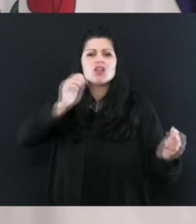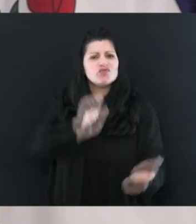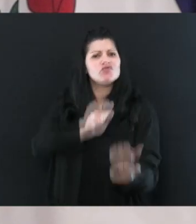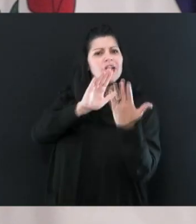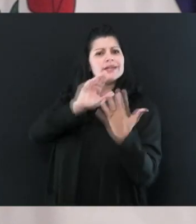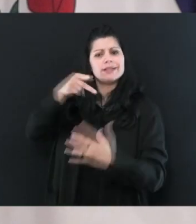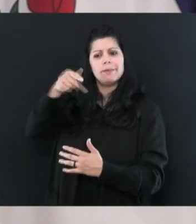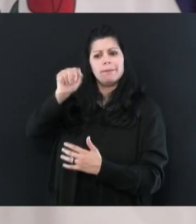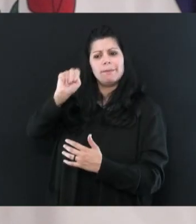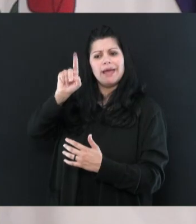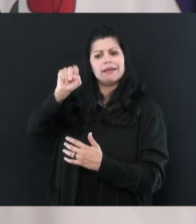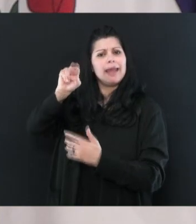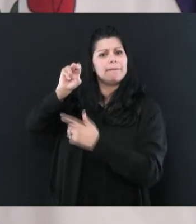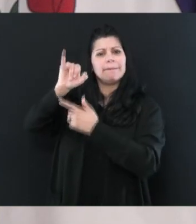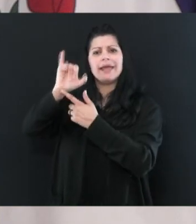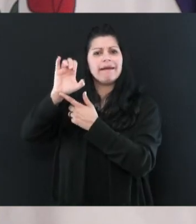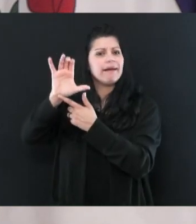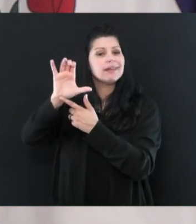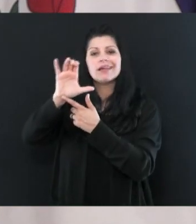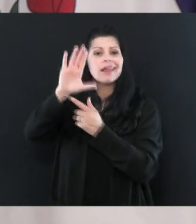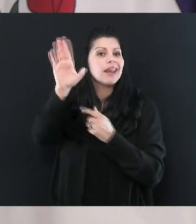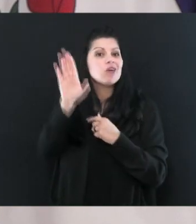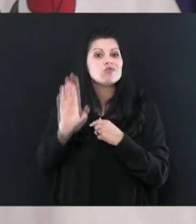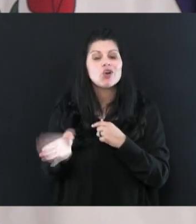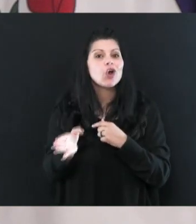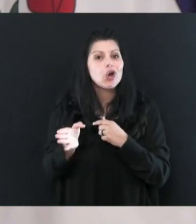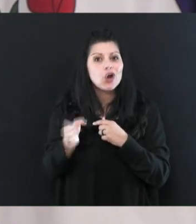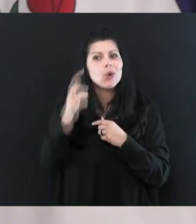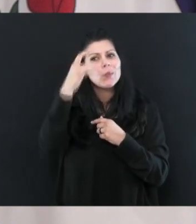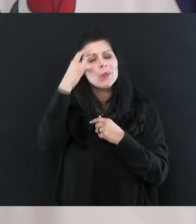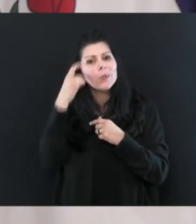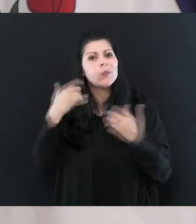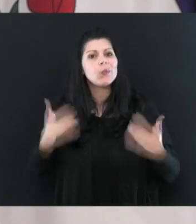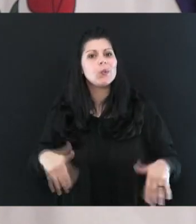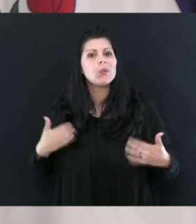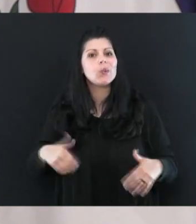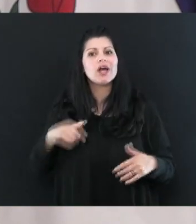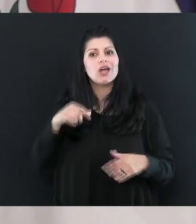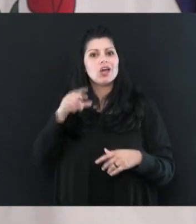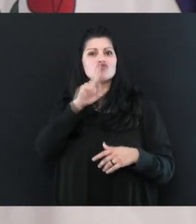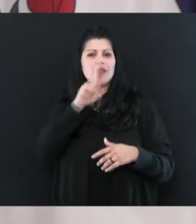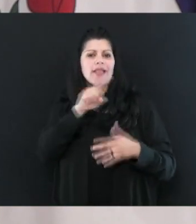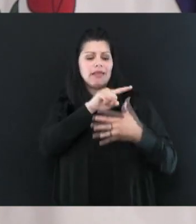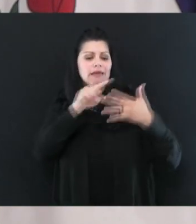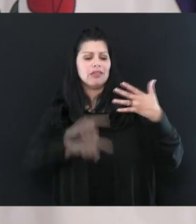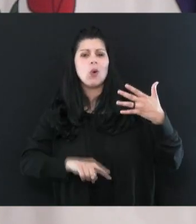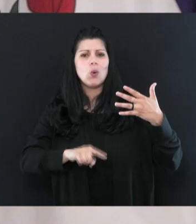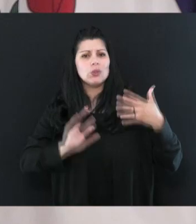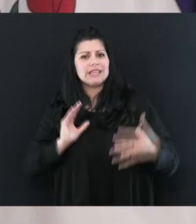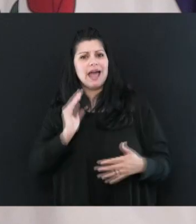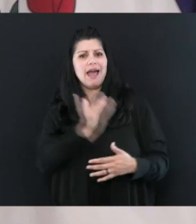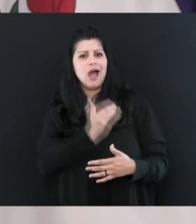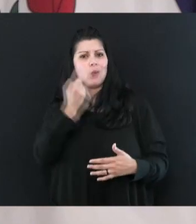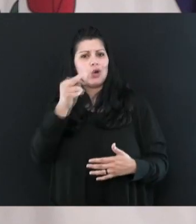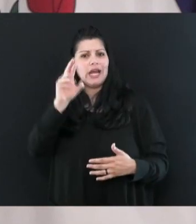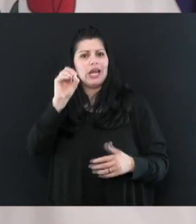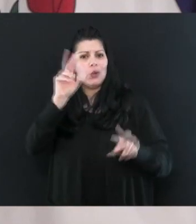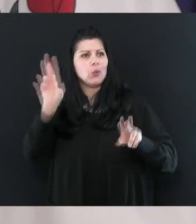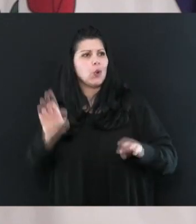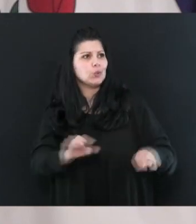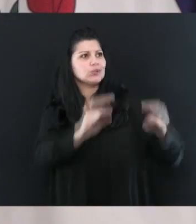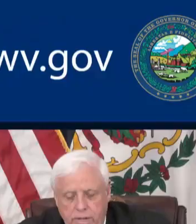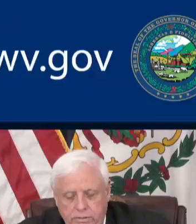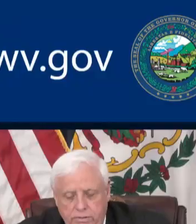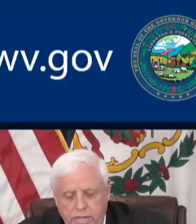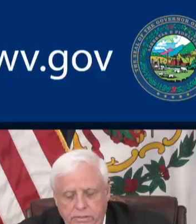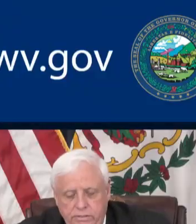true heroes, and please, please keep them close to your heart as well. We've had 203